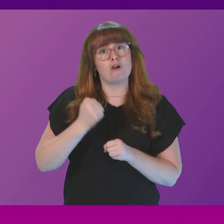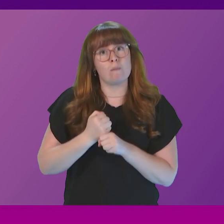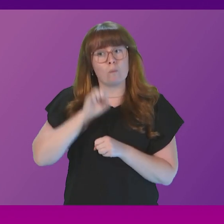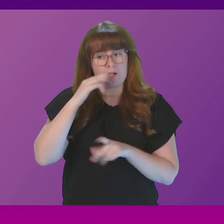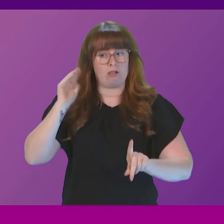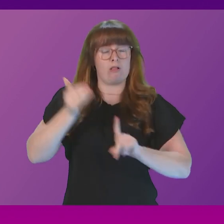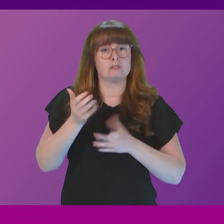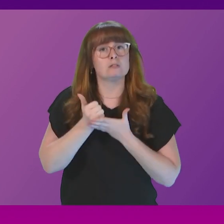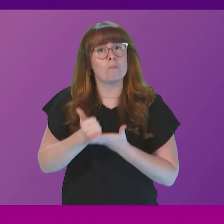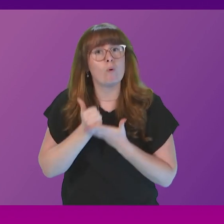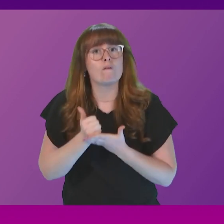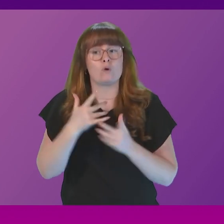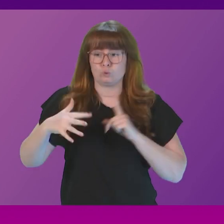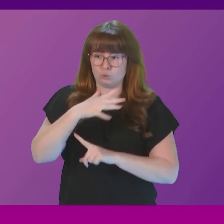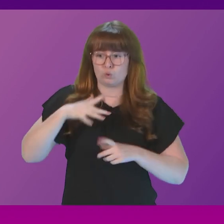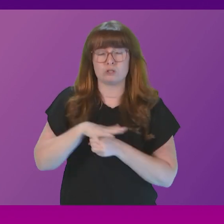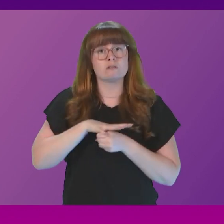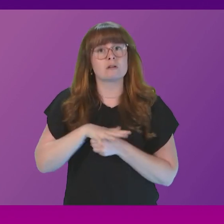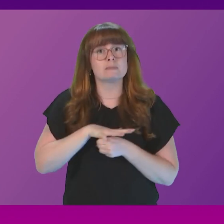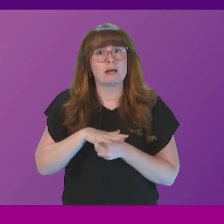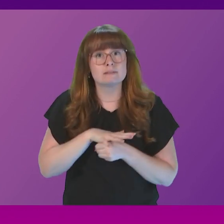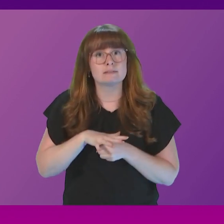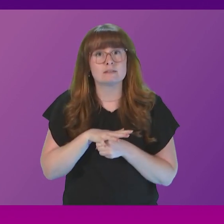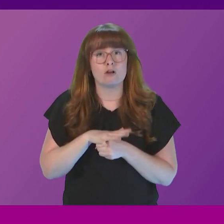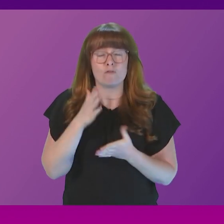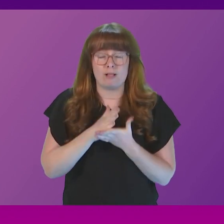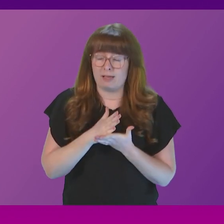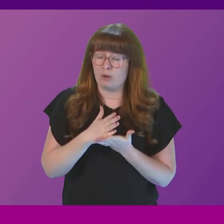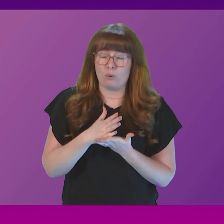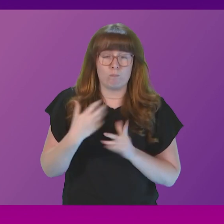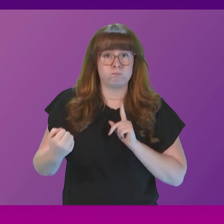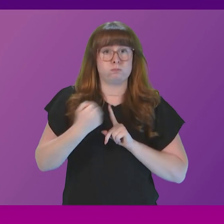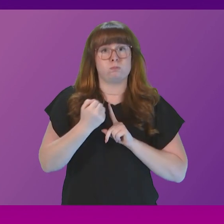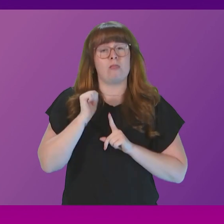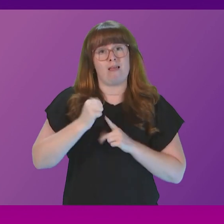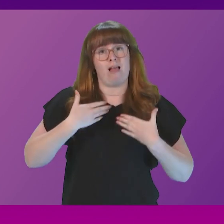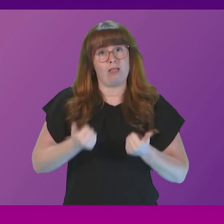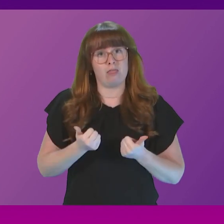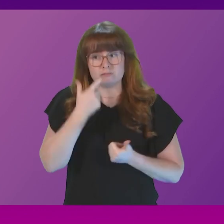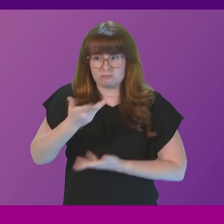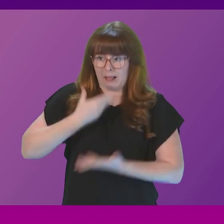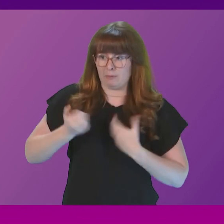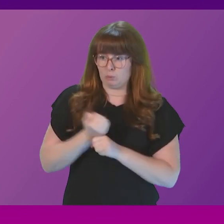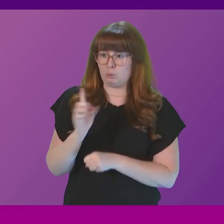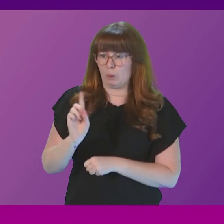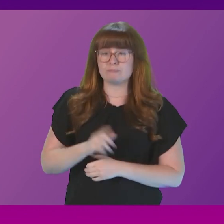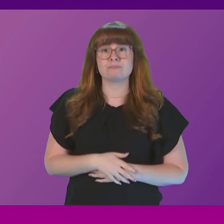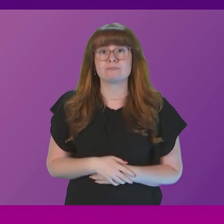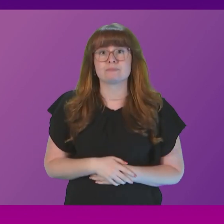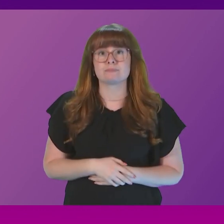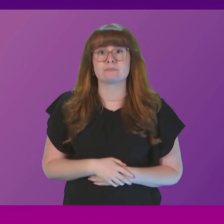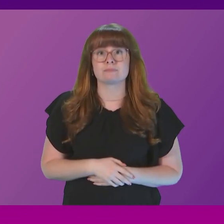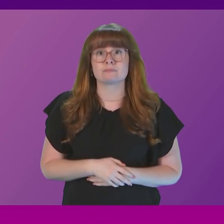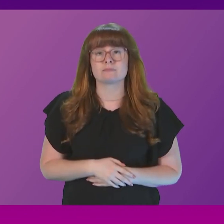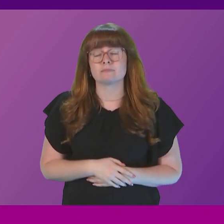support for people whose social circumstances have a negative impact on their health? Well, again, you know, the